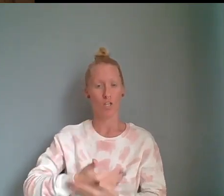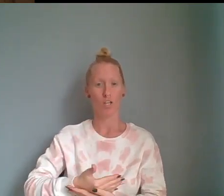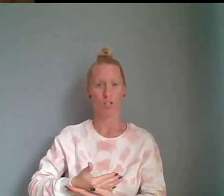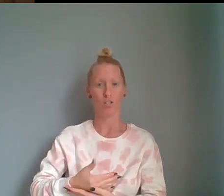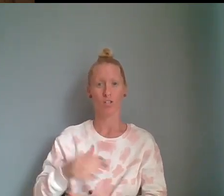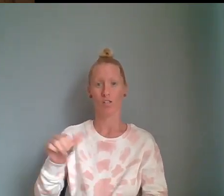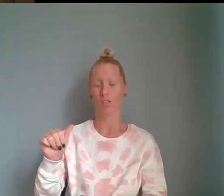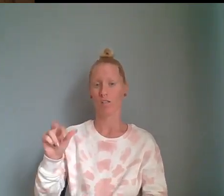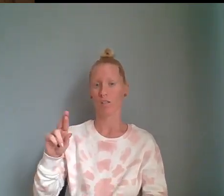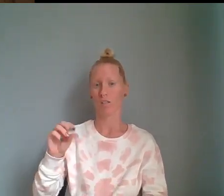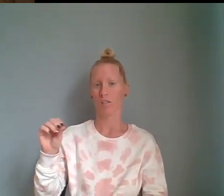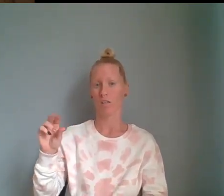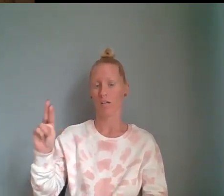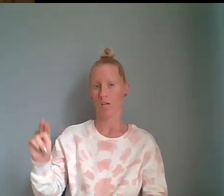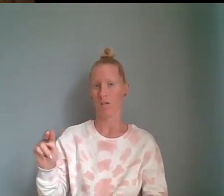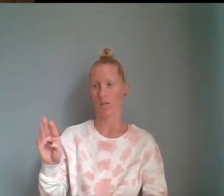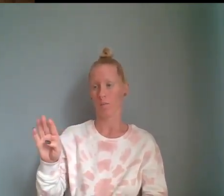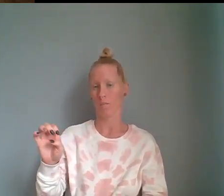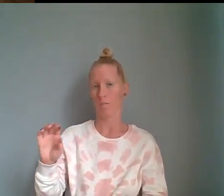of the